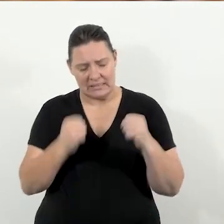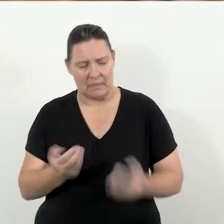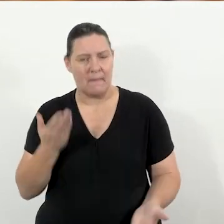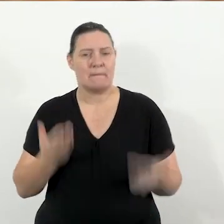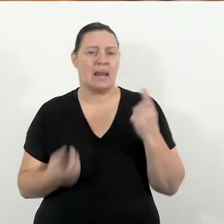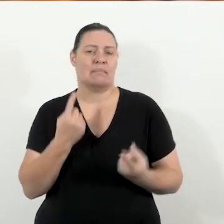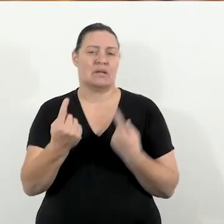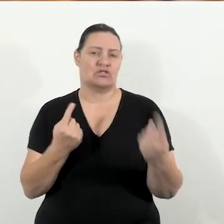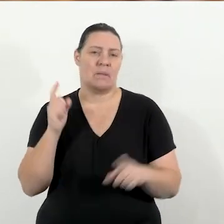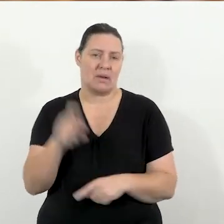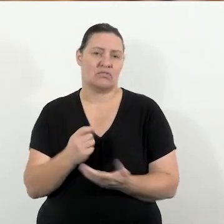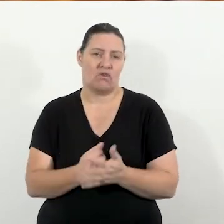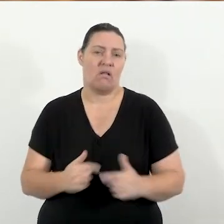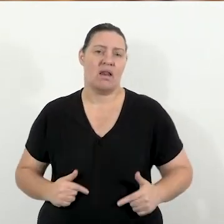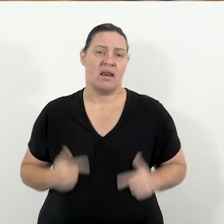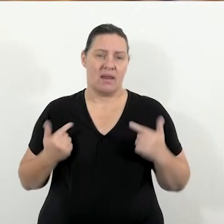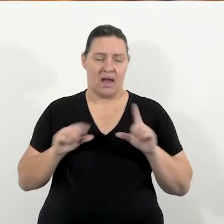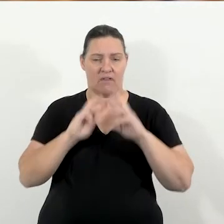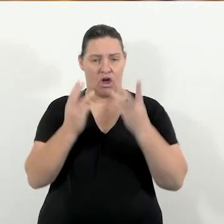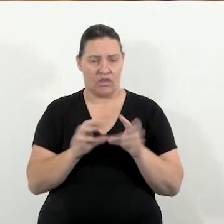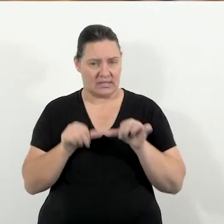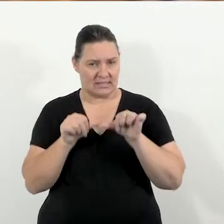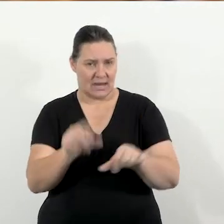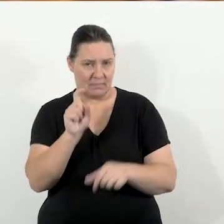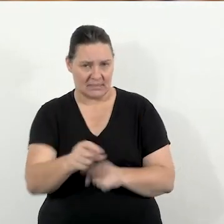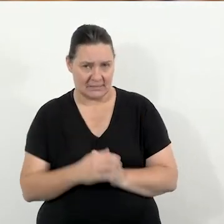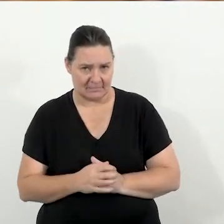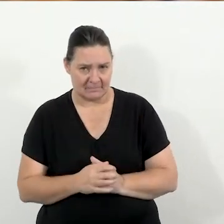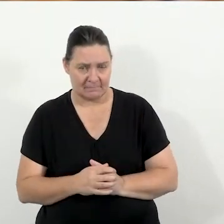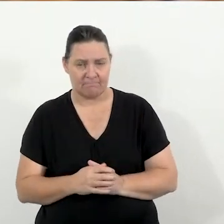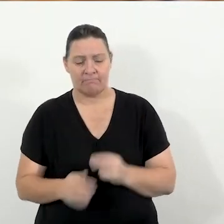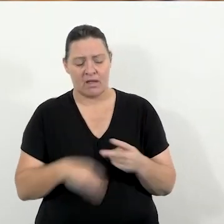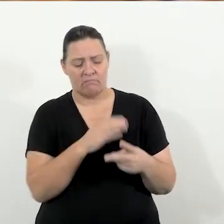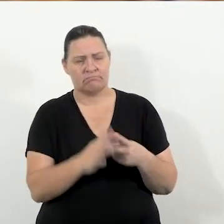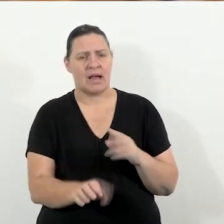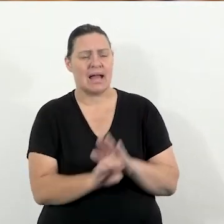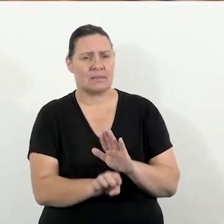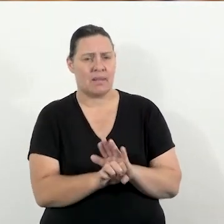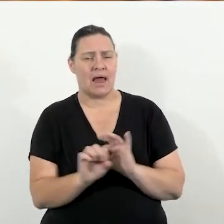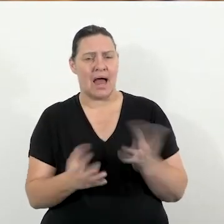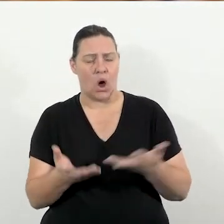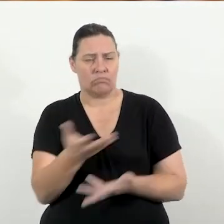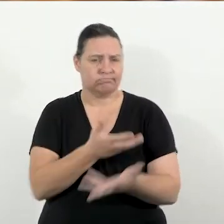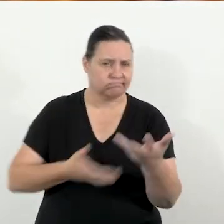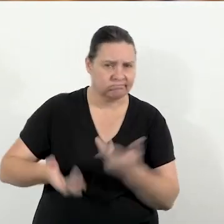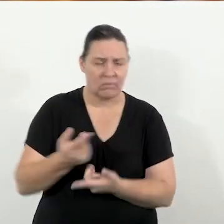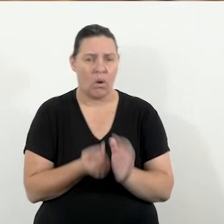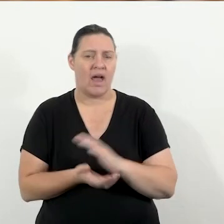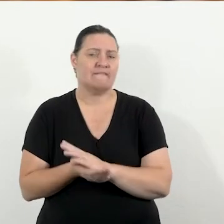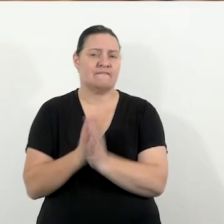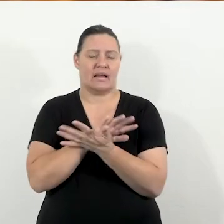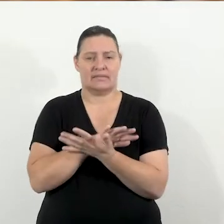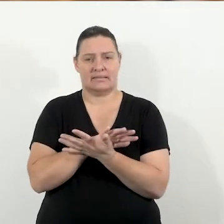each other in order for the life on Earth to be sustained. Now let's look at another example of how the interactions could